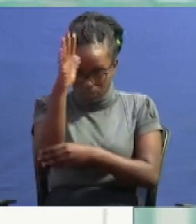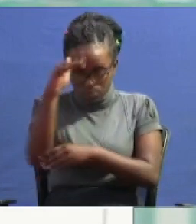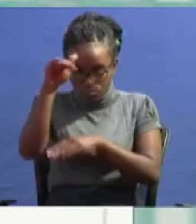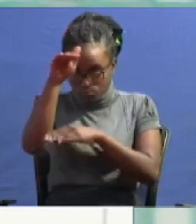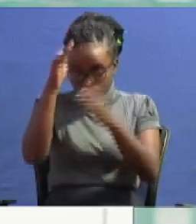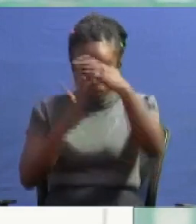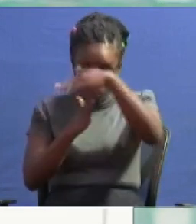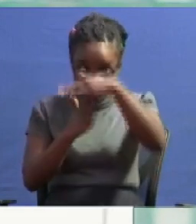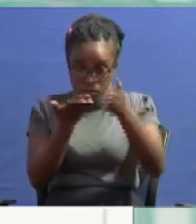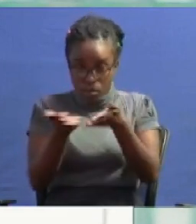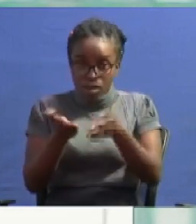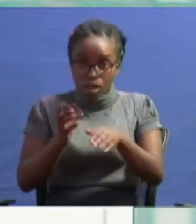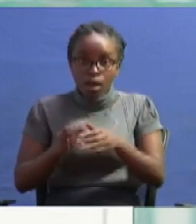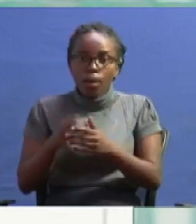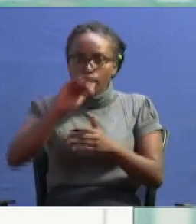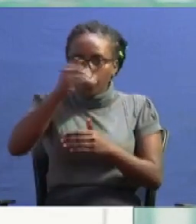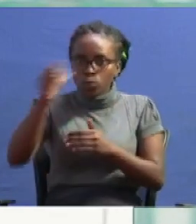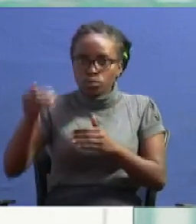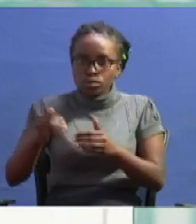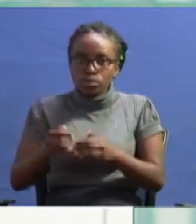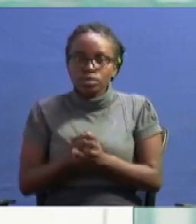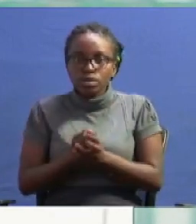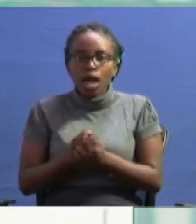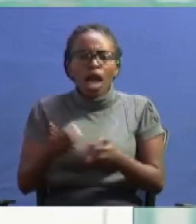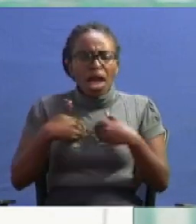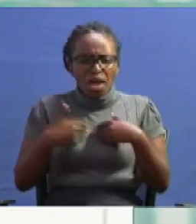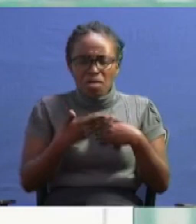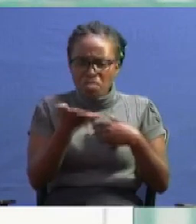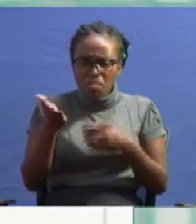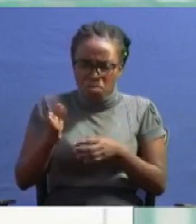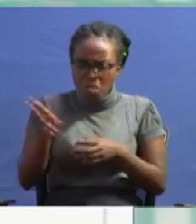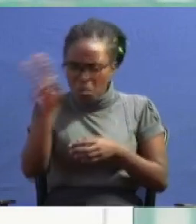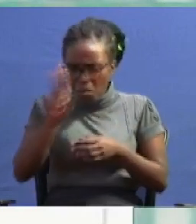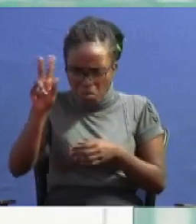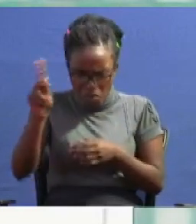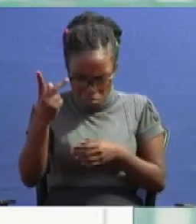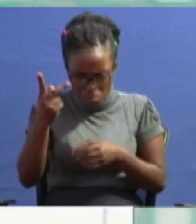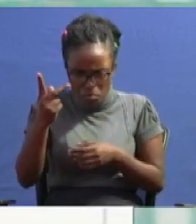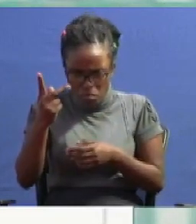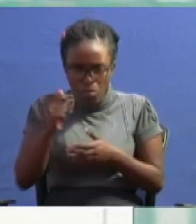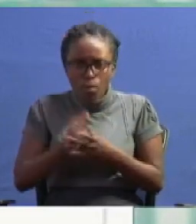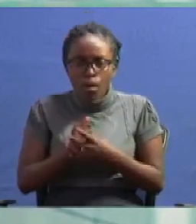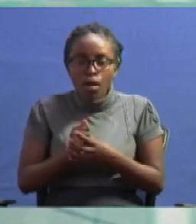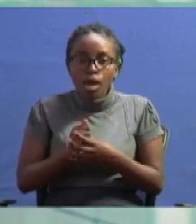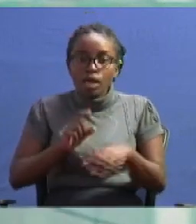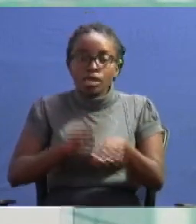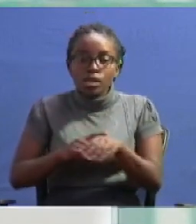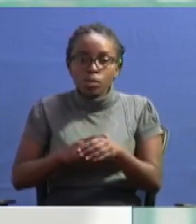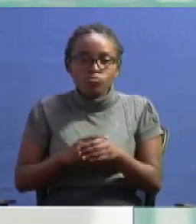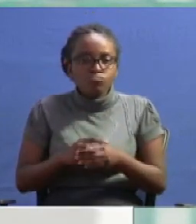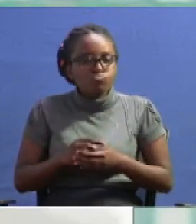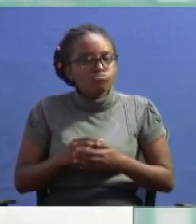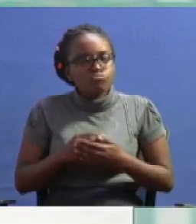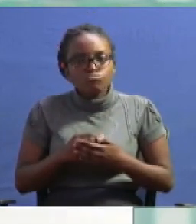So the mountain owes Uhuru Kenyatta. And if Gachagua is able to play at that, apologize,